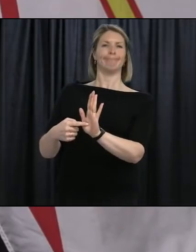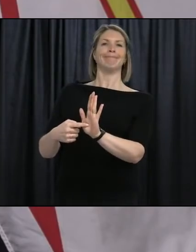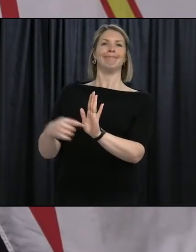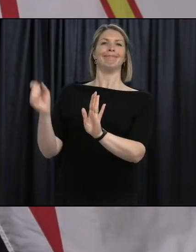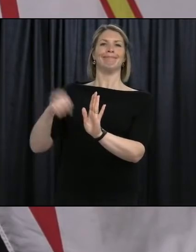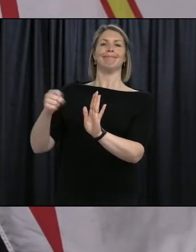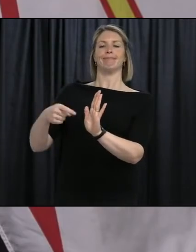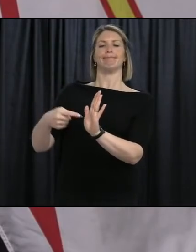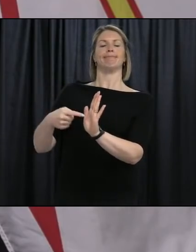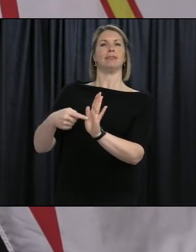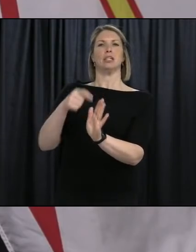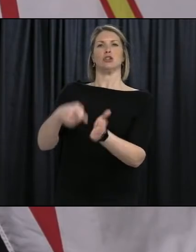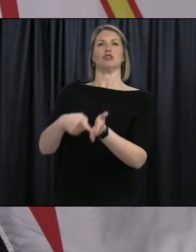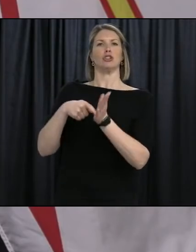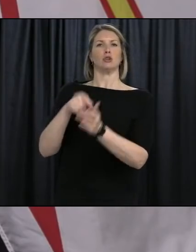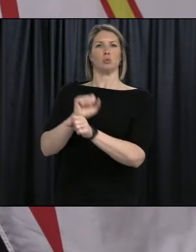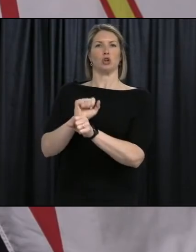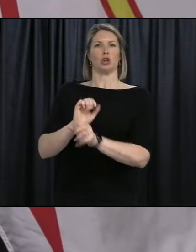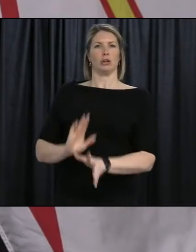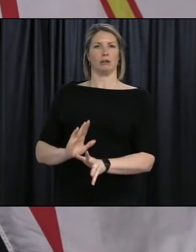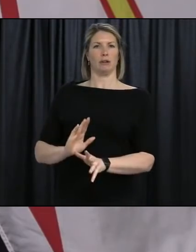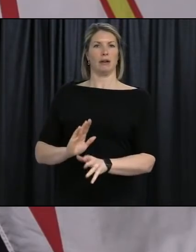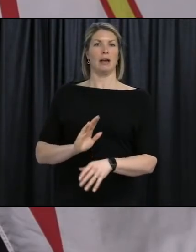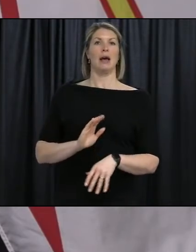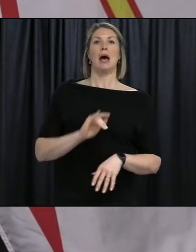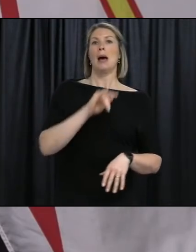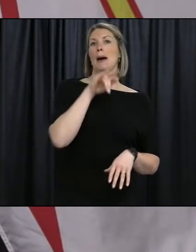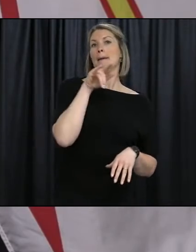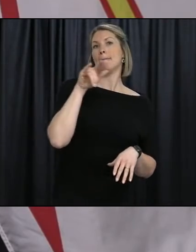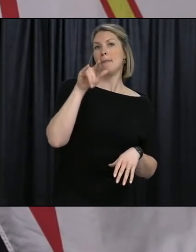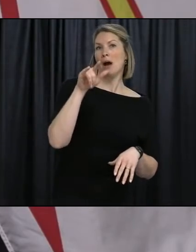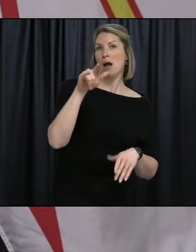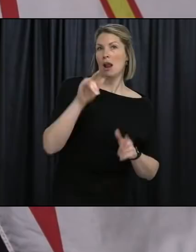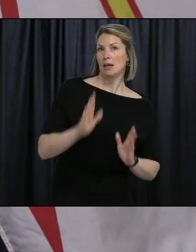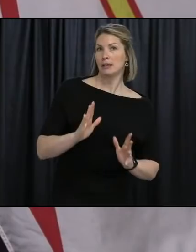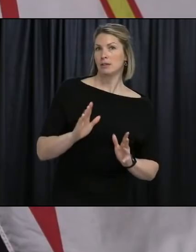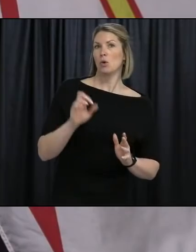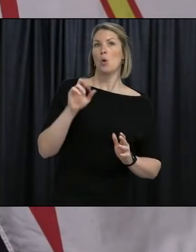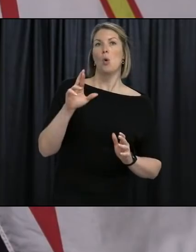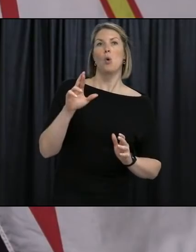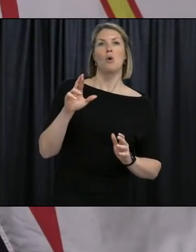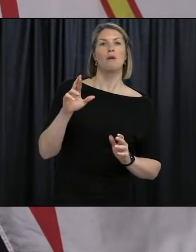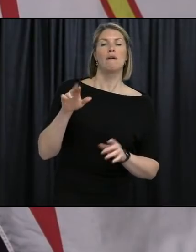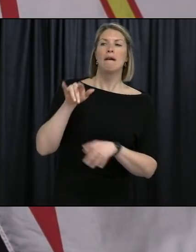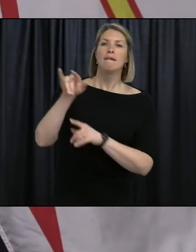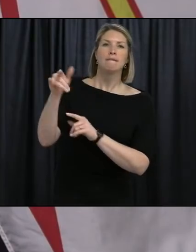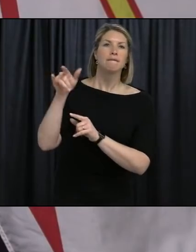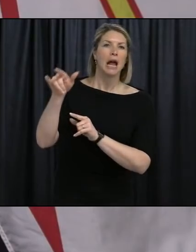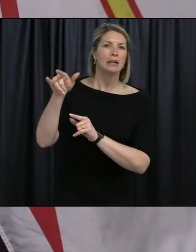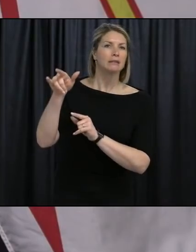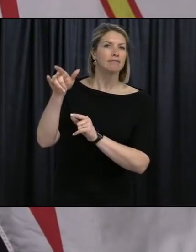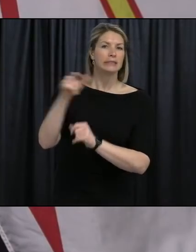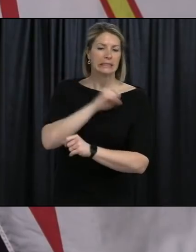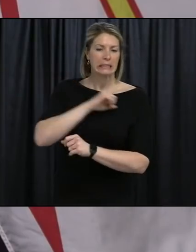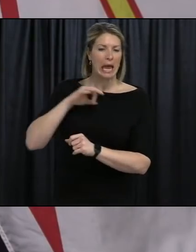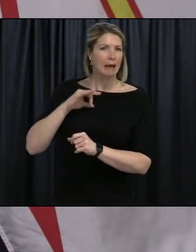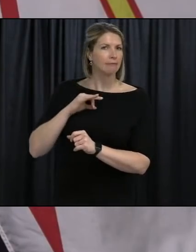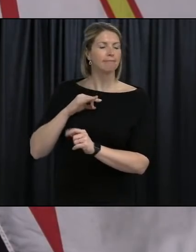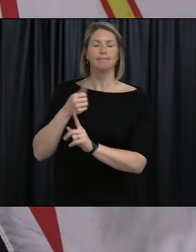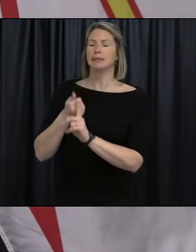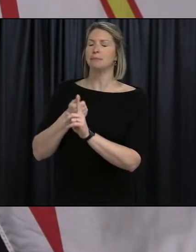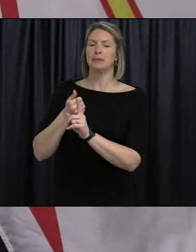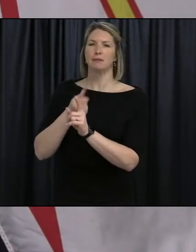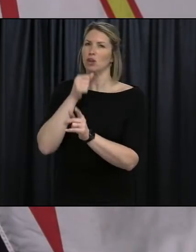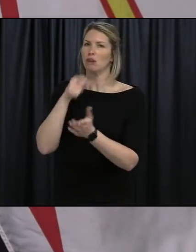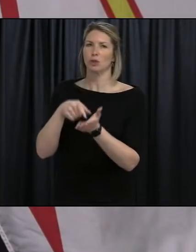essential. Pilots and other air crew are not required to have this letter. This new protocol does not apply to essential